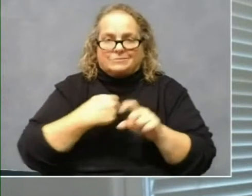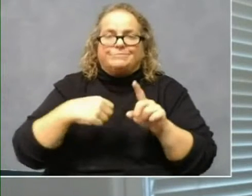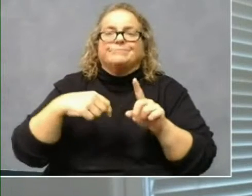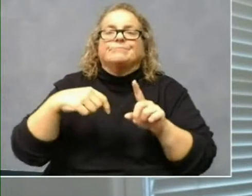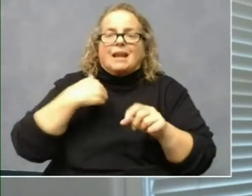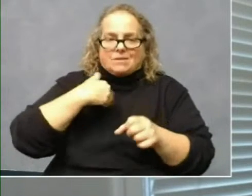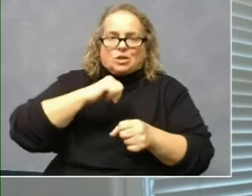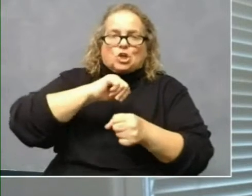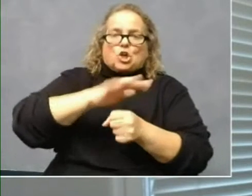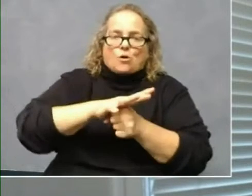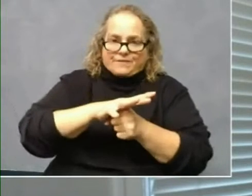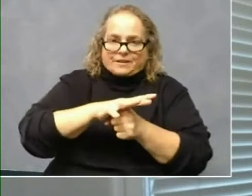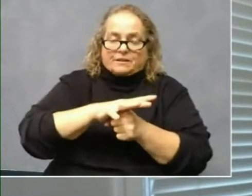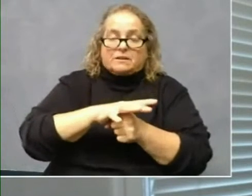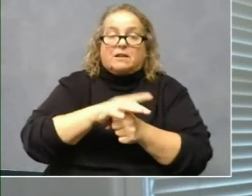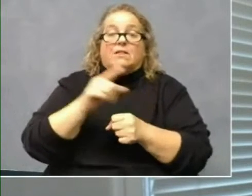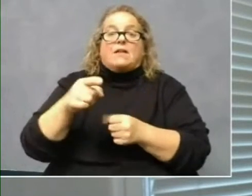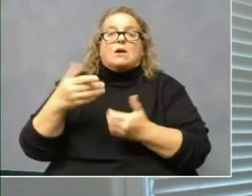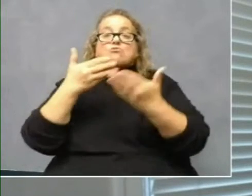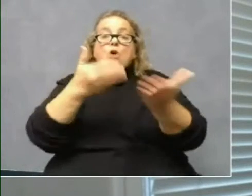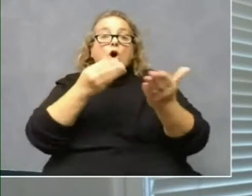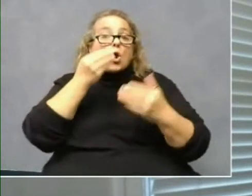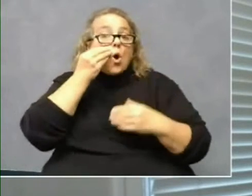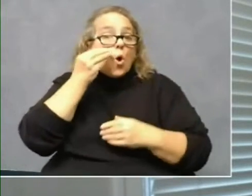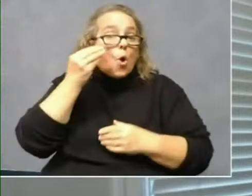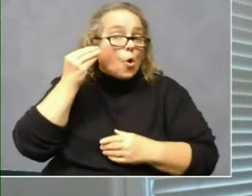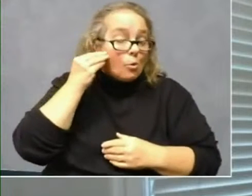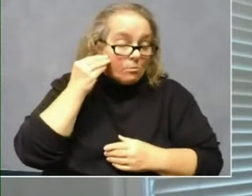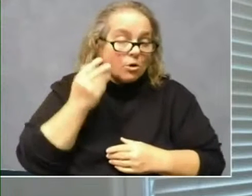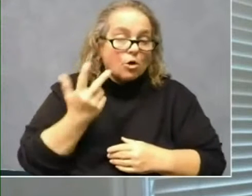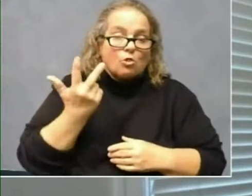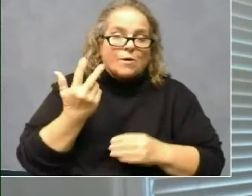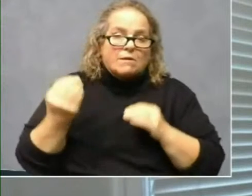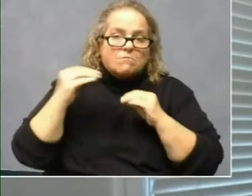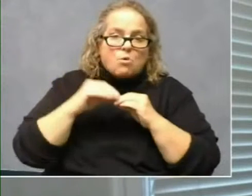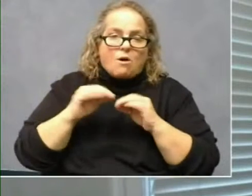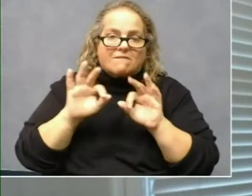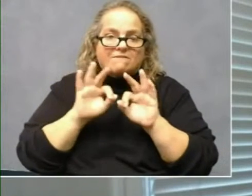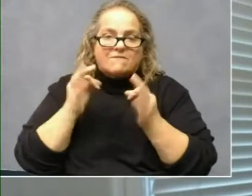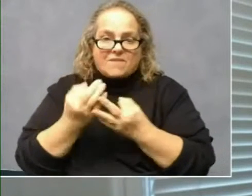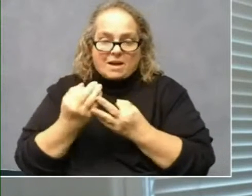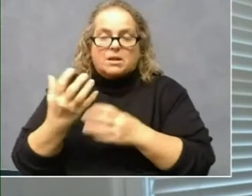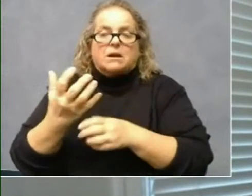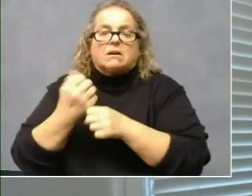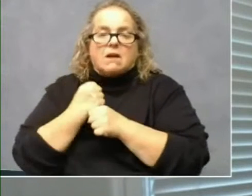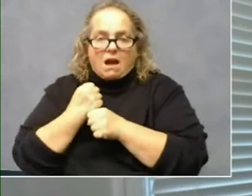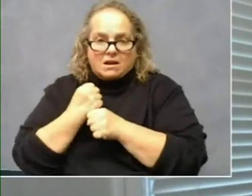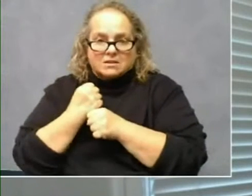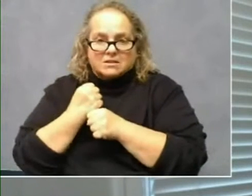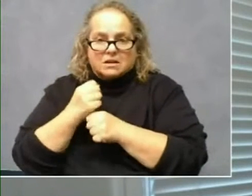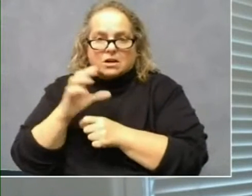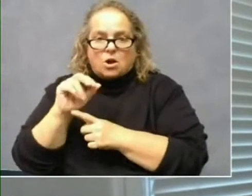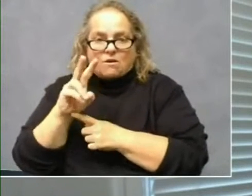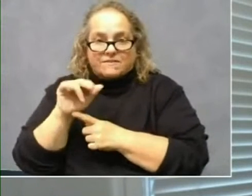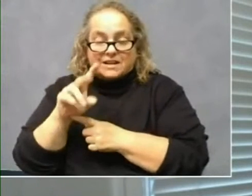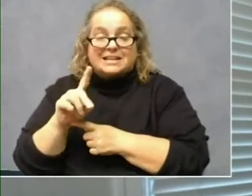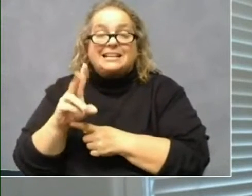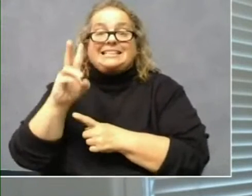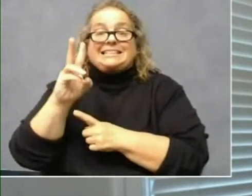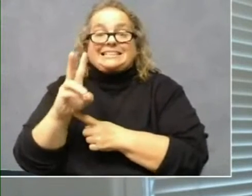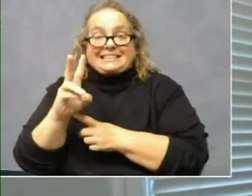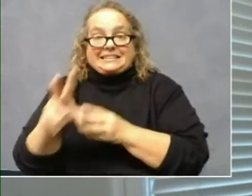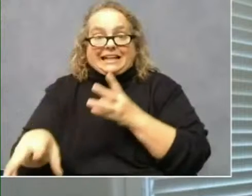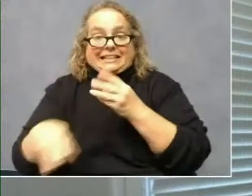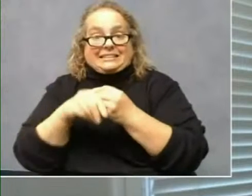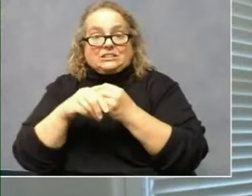the virus home, and at least 3 more families are affected, resulting in at least 6 additional cases. And